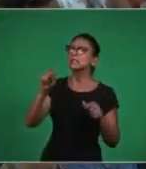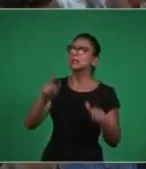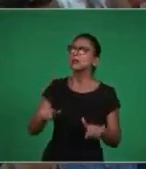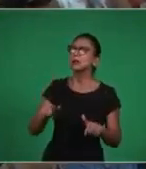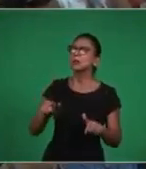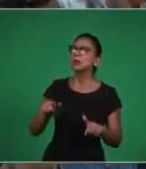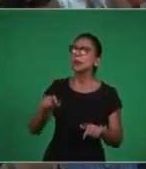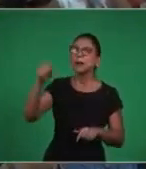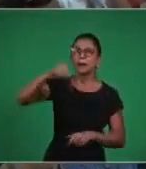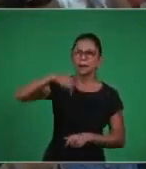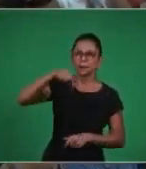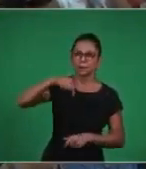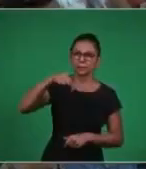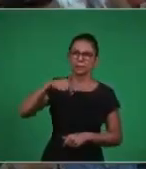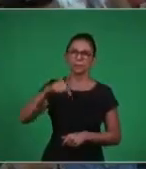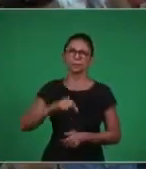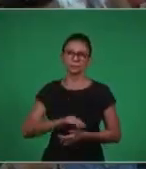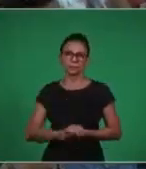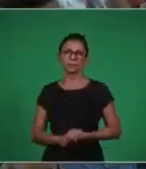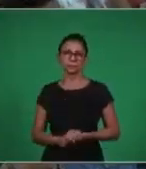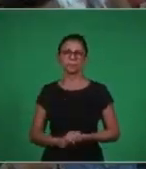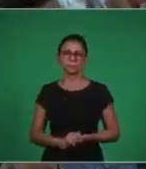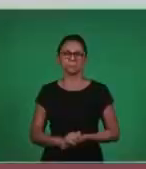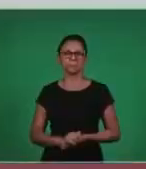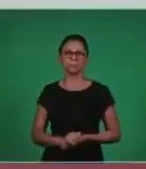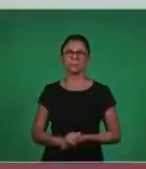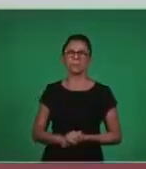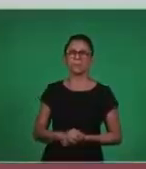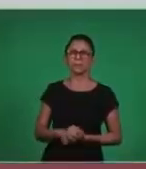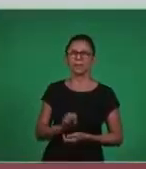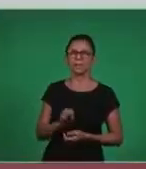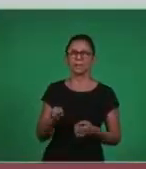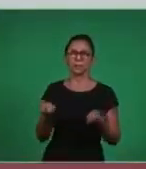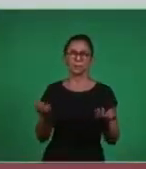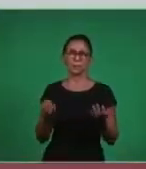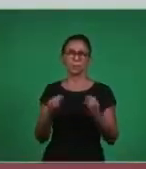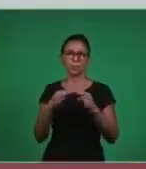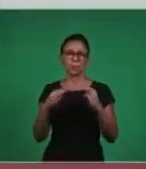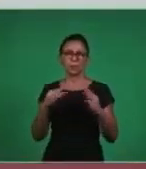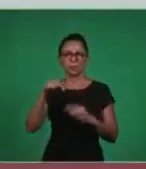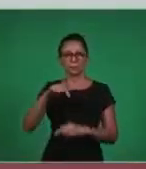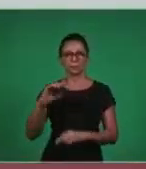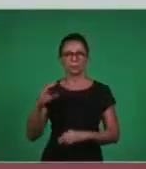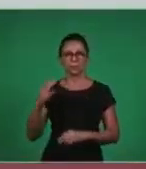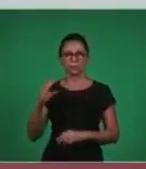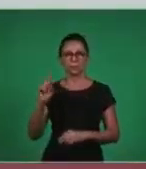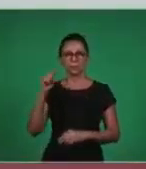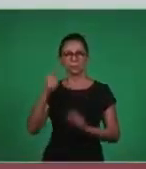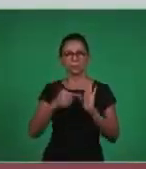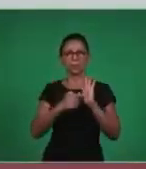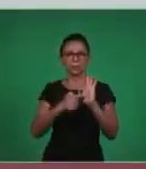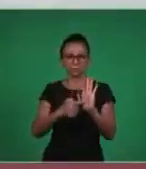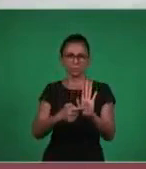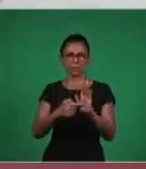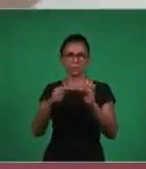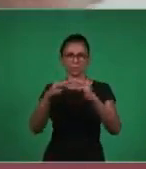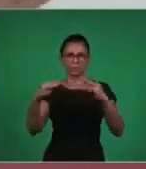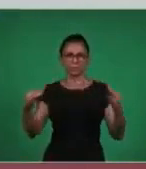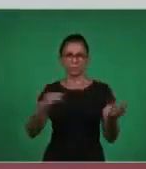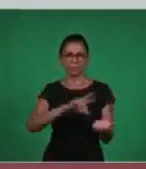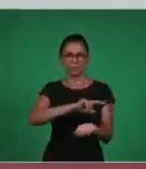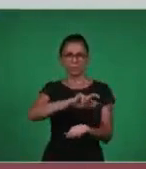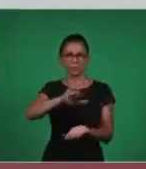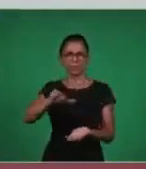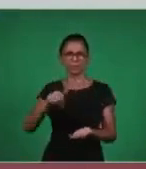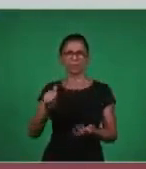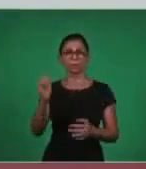is an image from us here. If possible, we're going to show image from other places.